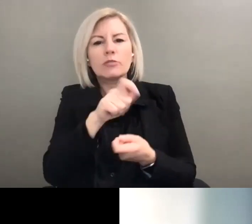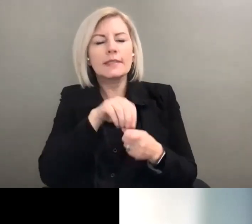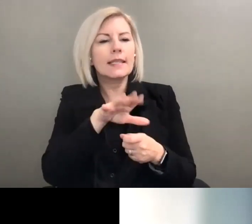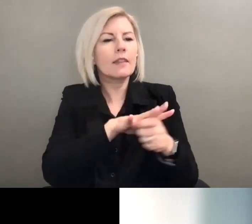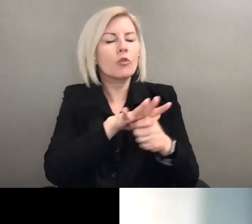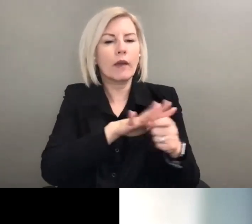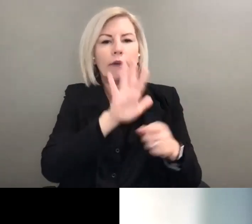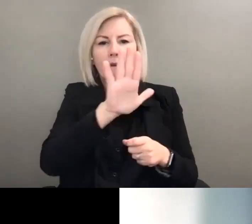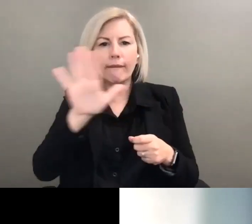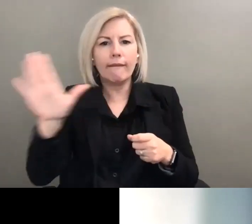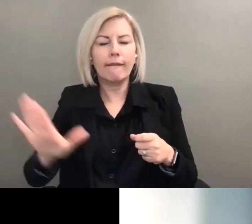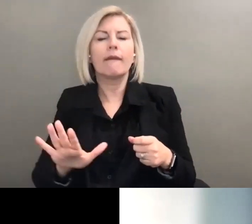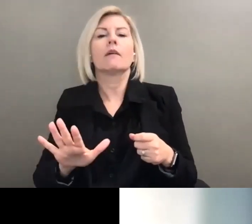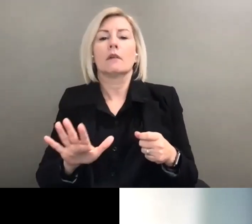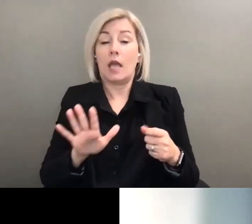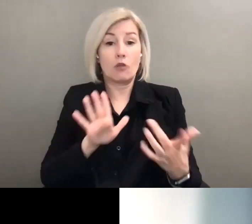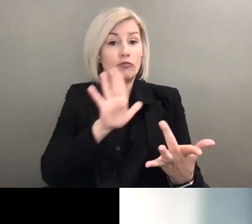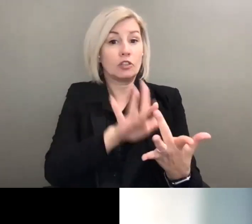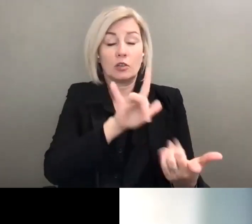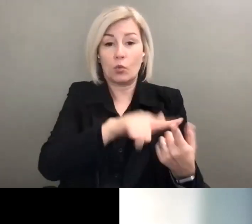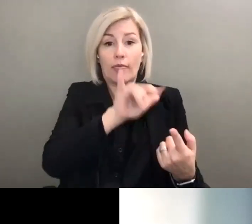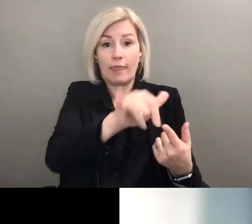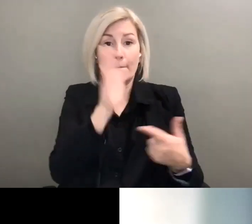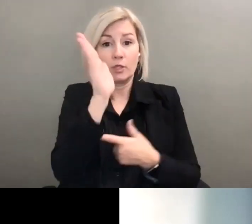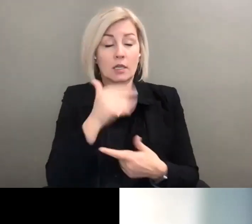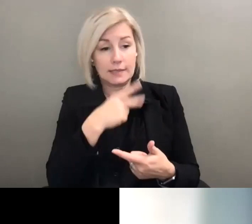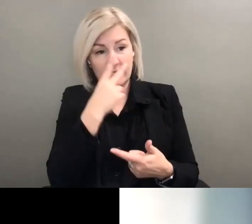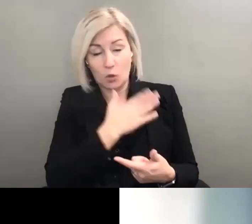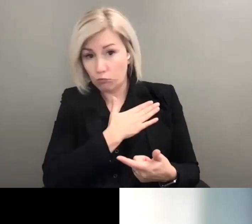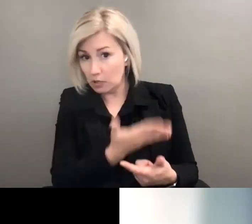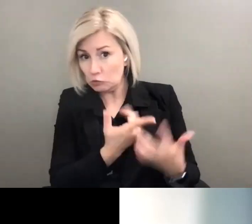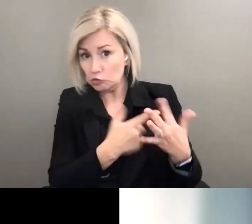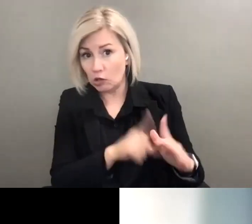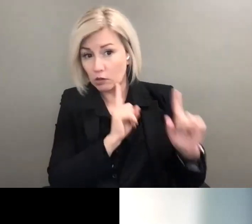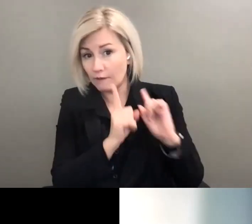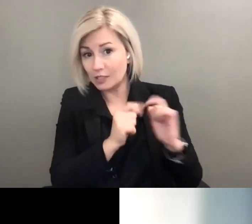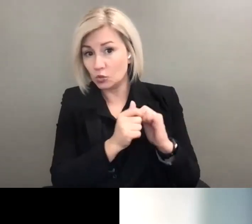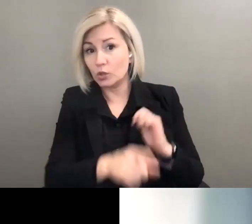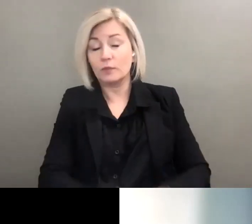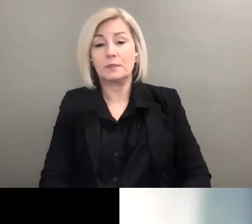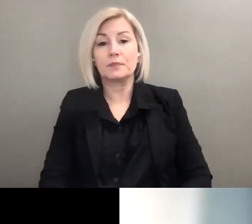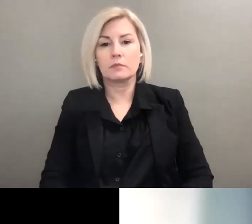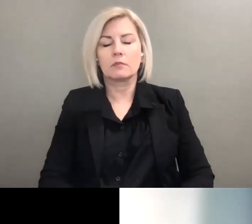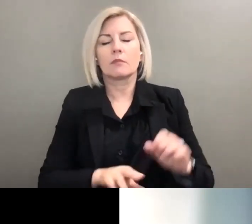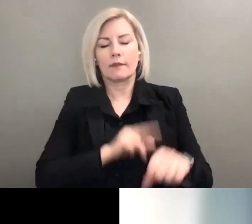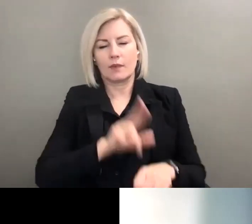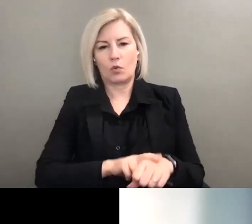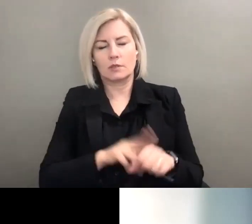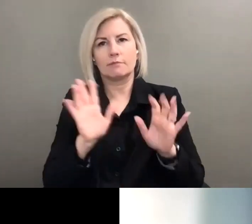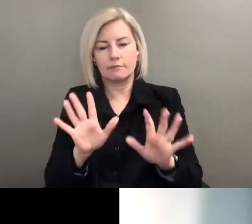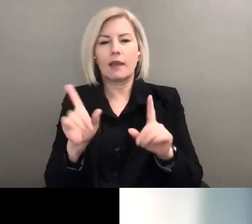region, and reach out to that presenter and see if they'd be willing to start a conversation with you. Of course, it's